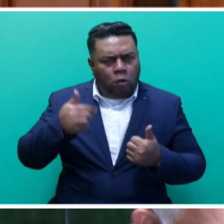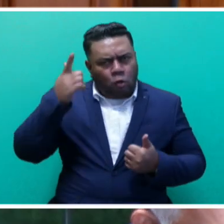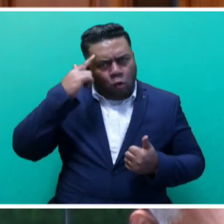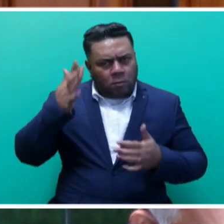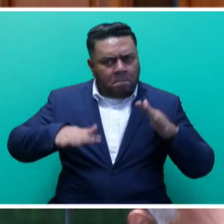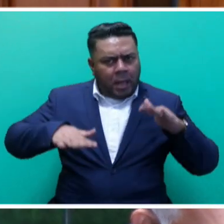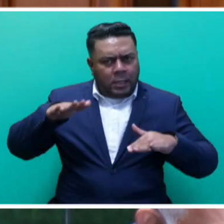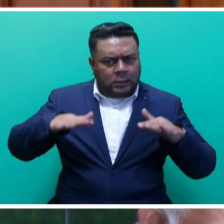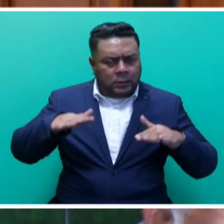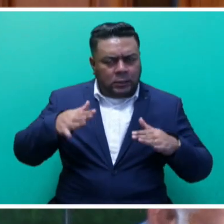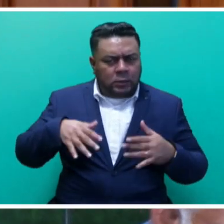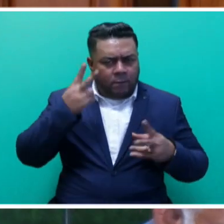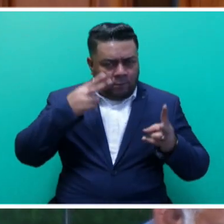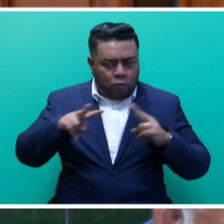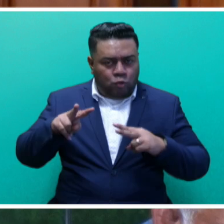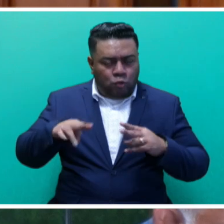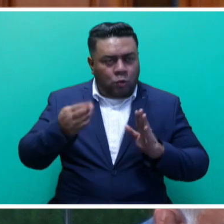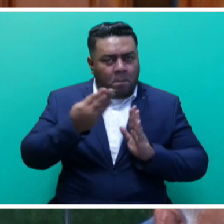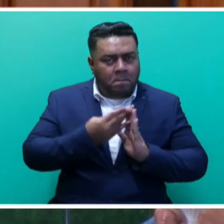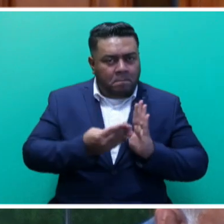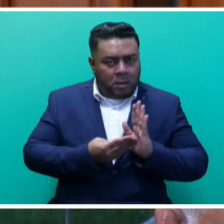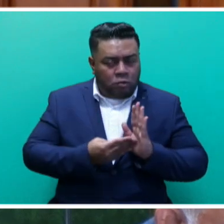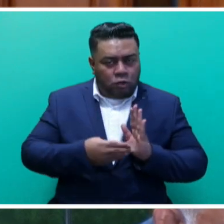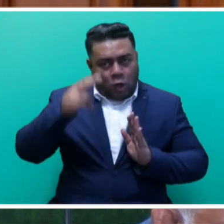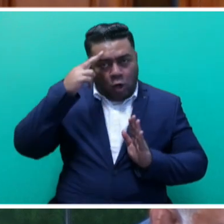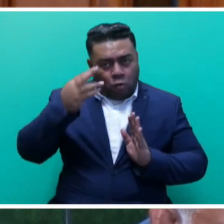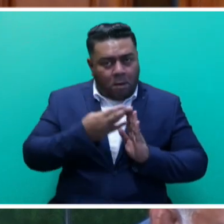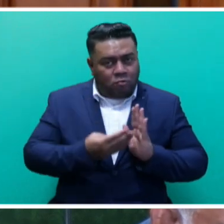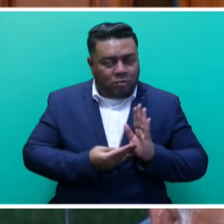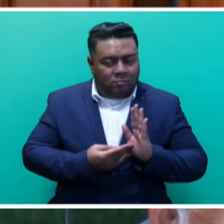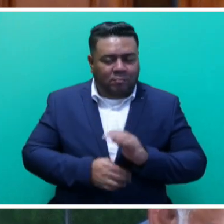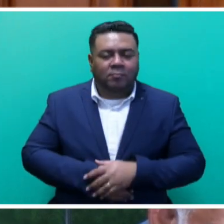and visionary national budget.